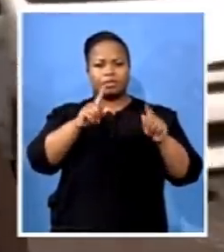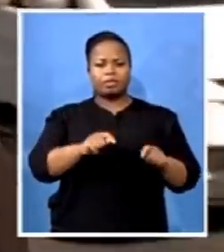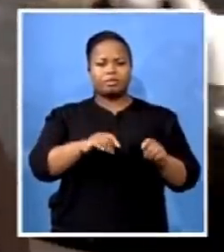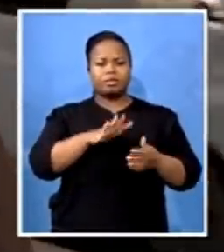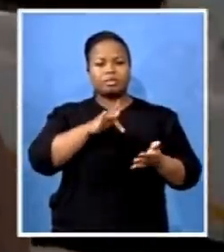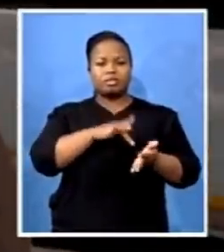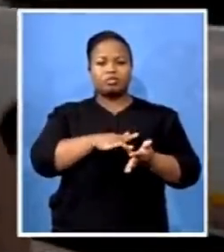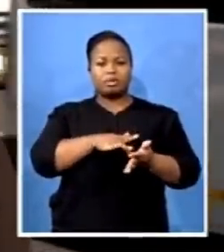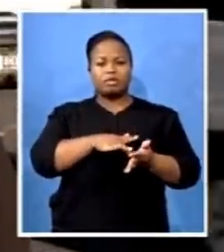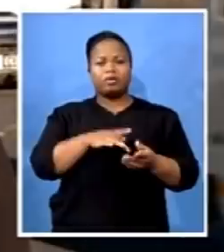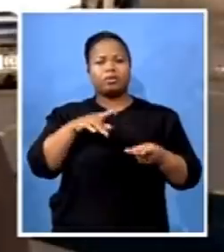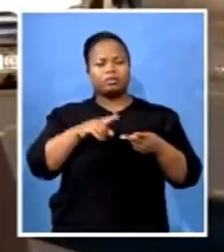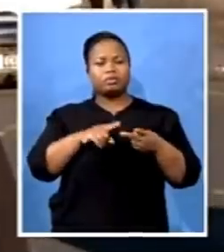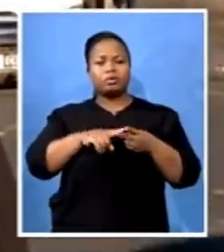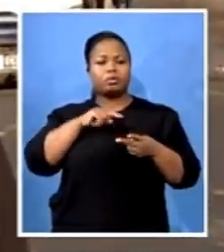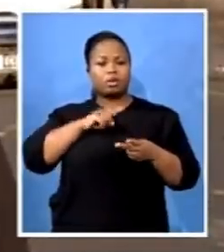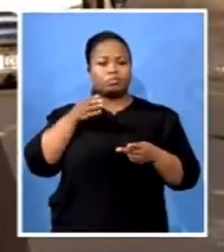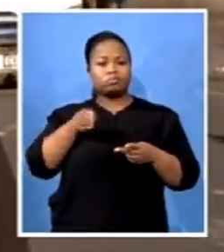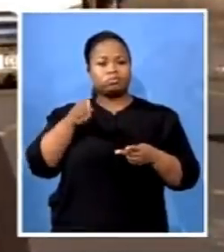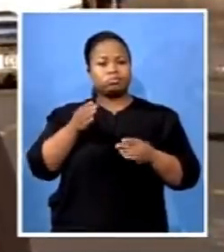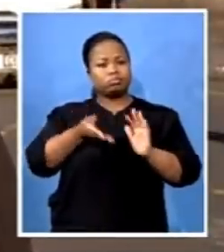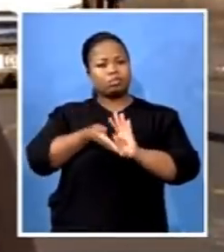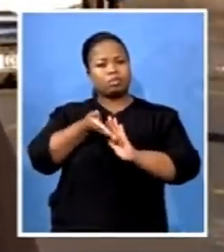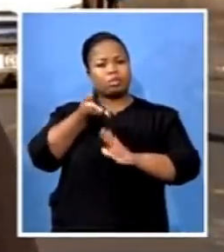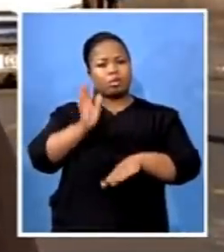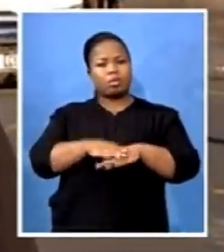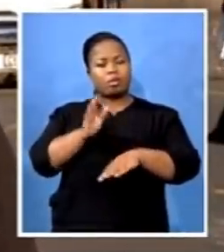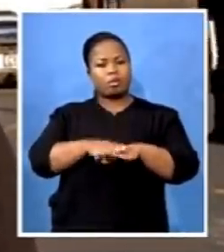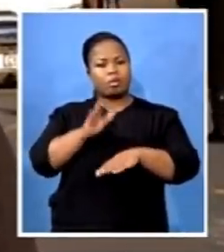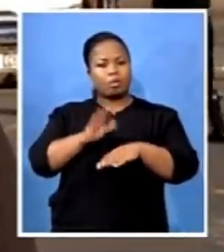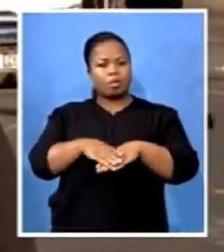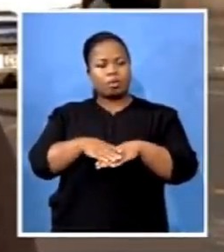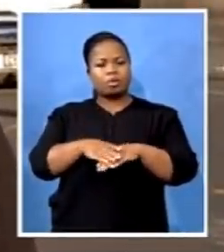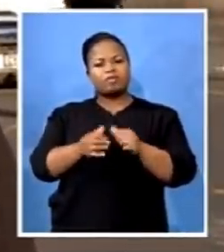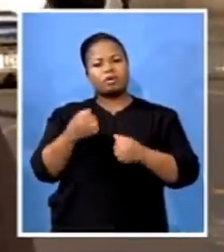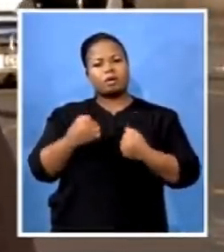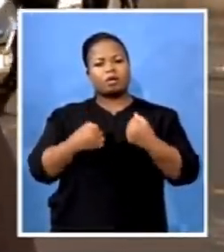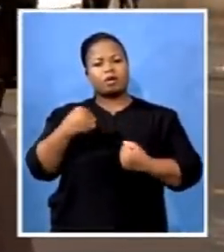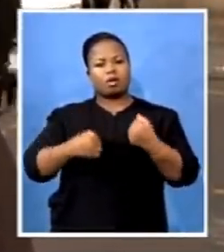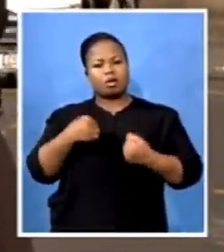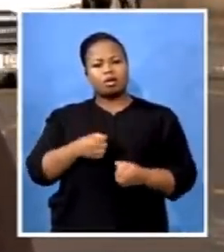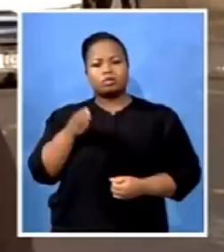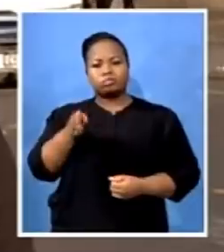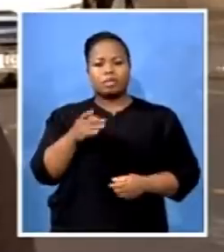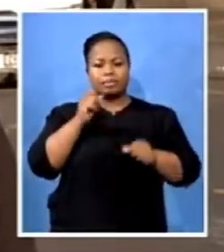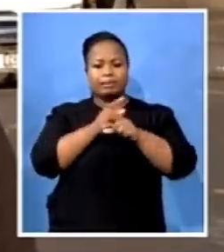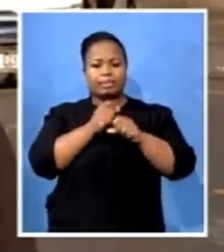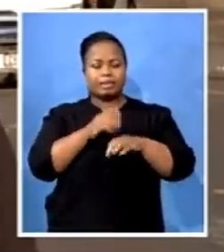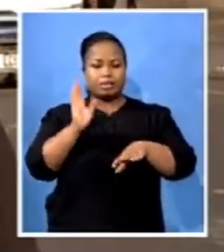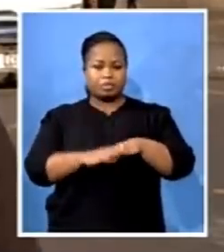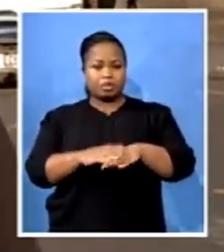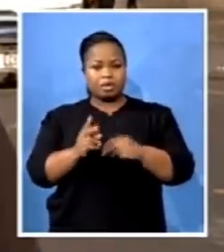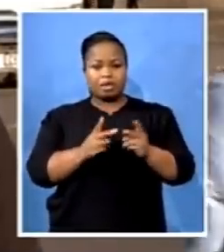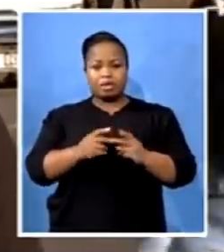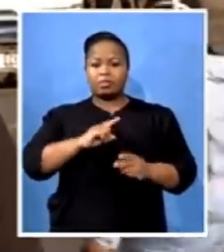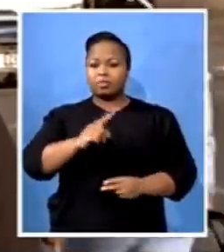marked increase in the number of cars as well as taxis. But also along the routes, we've seen scores and scores of